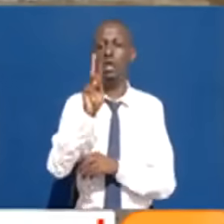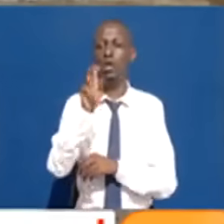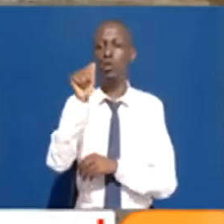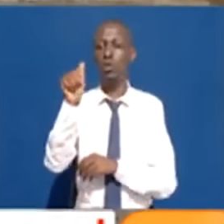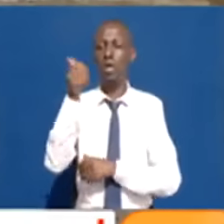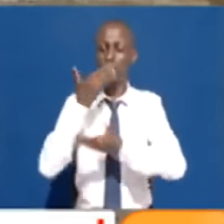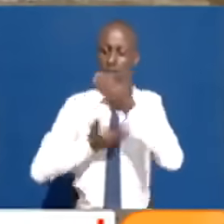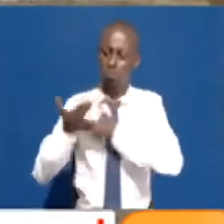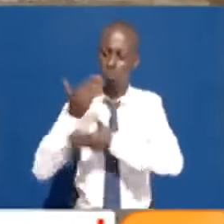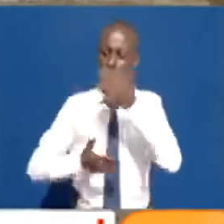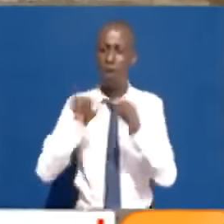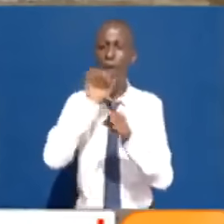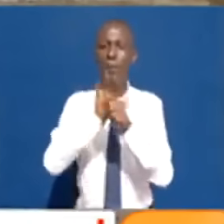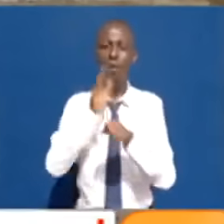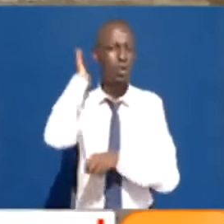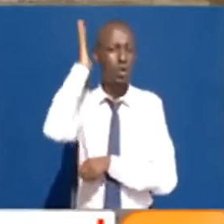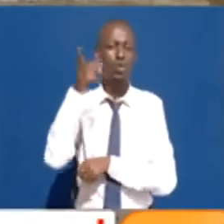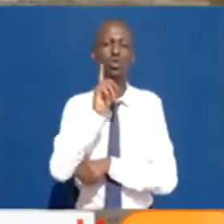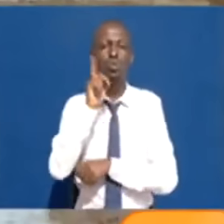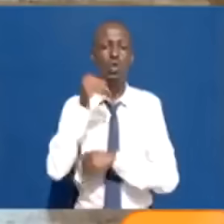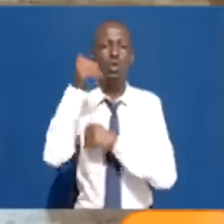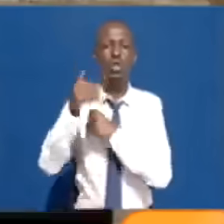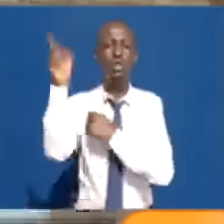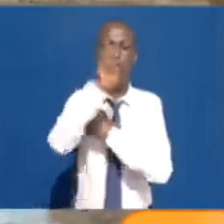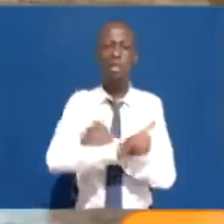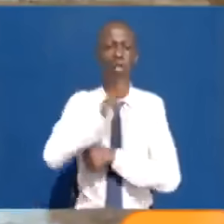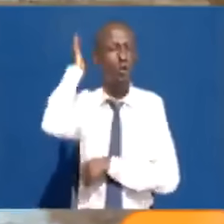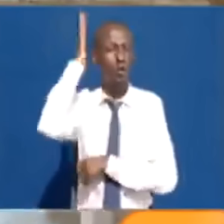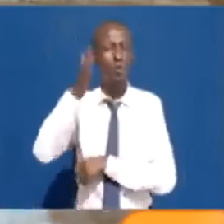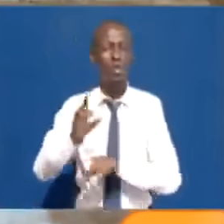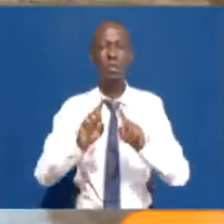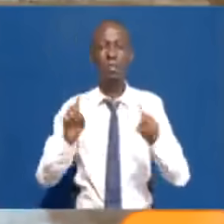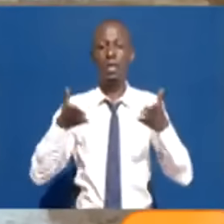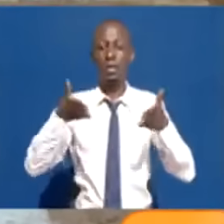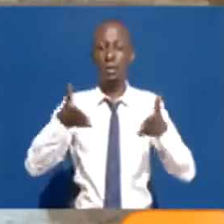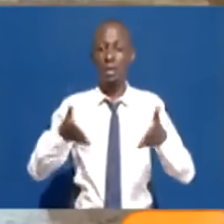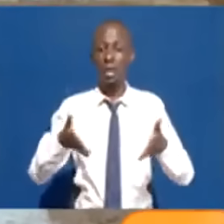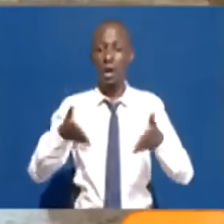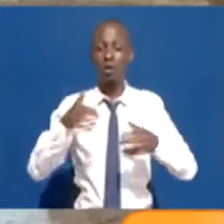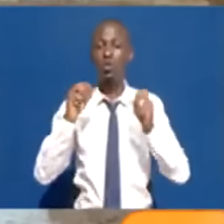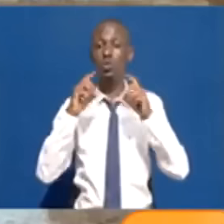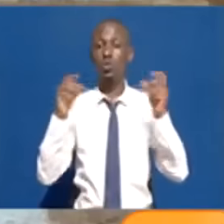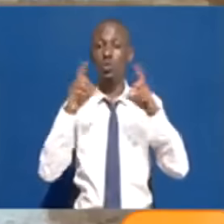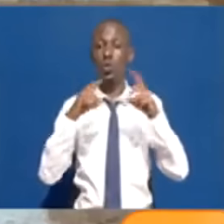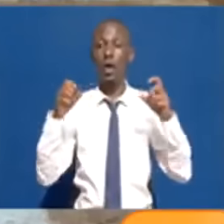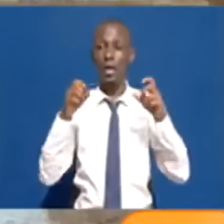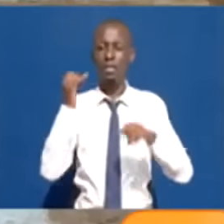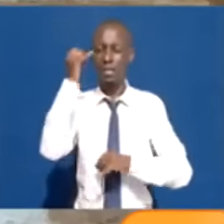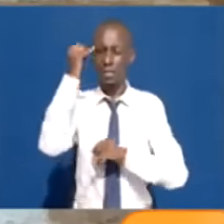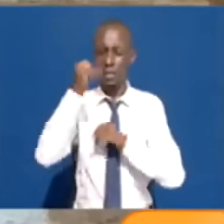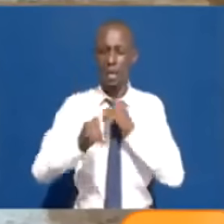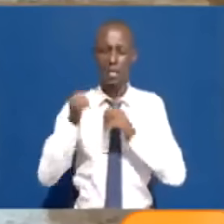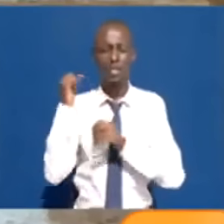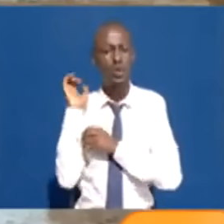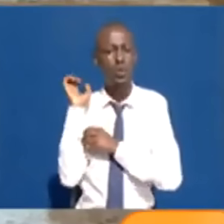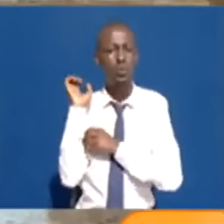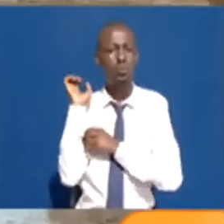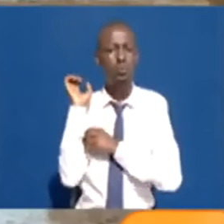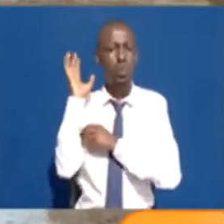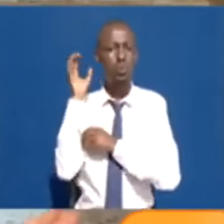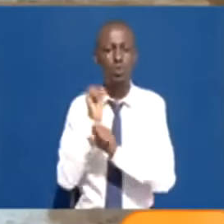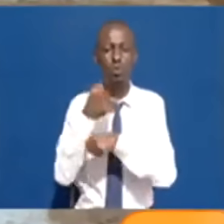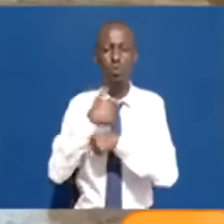been promising ntafanya kesho kutwa. As we speak today, he has picked up the last machine that was on the ground, the grader.